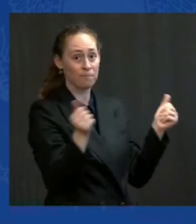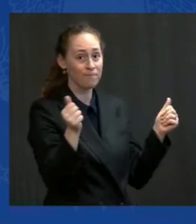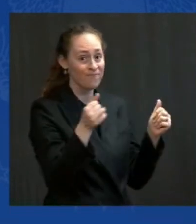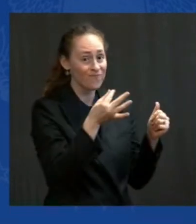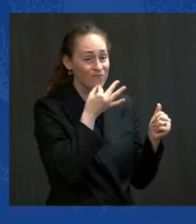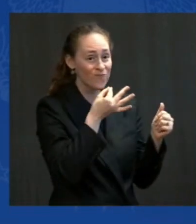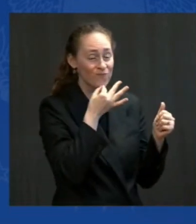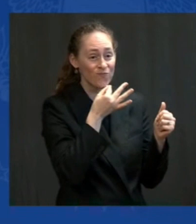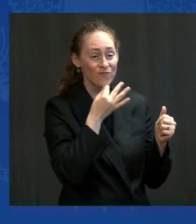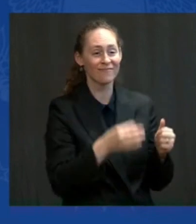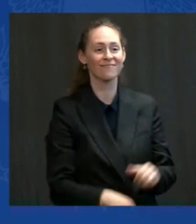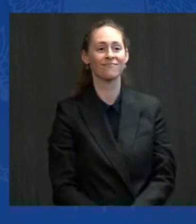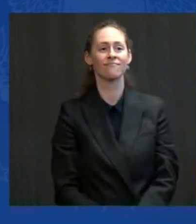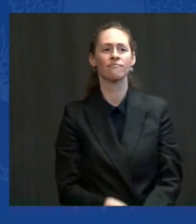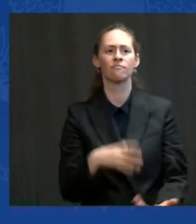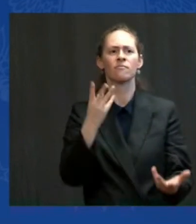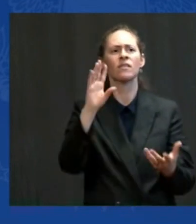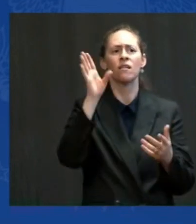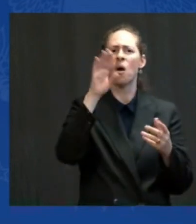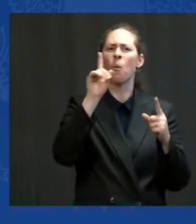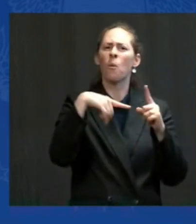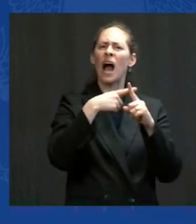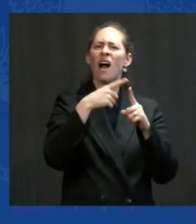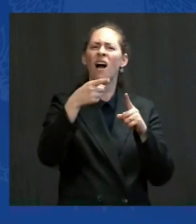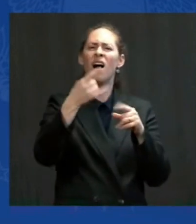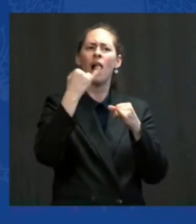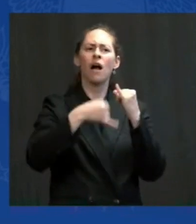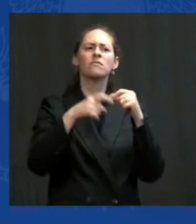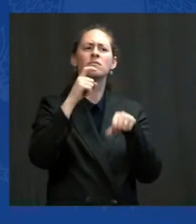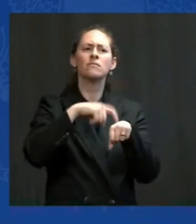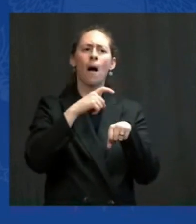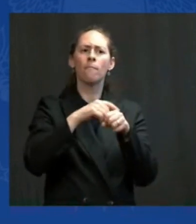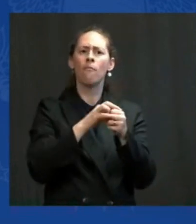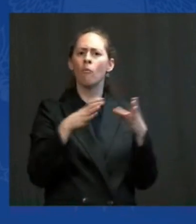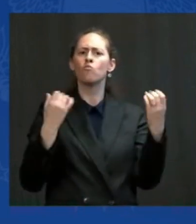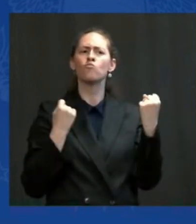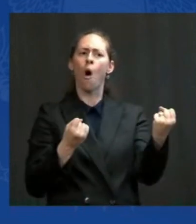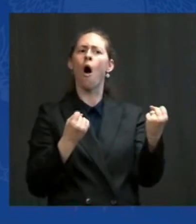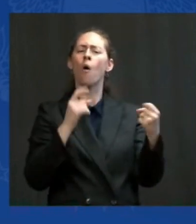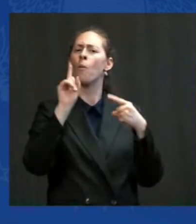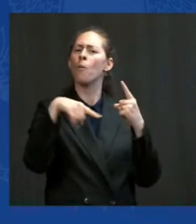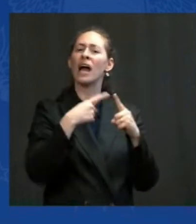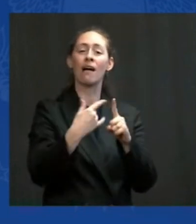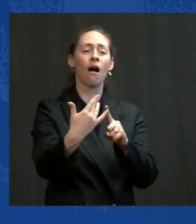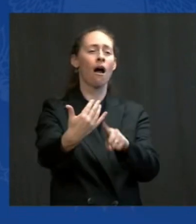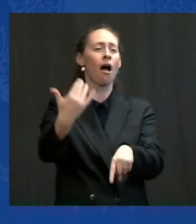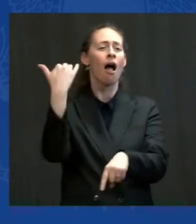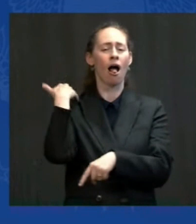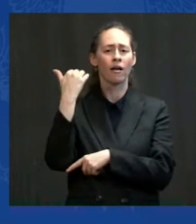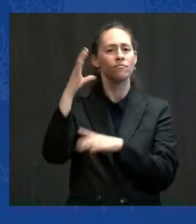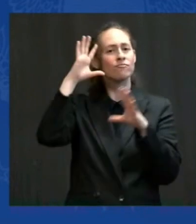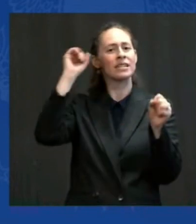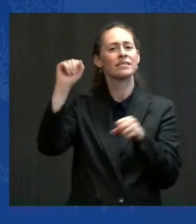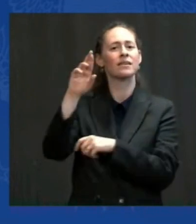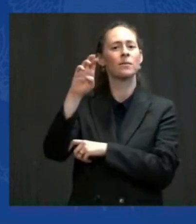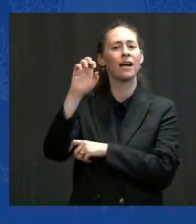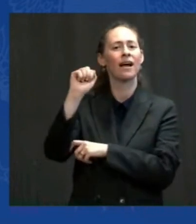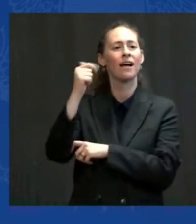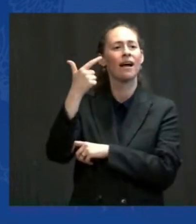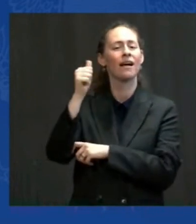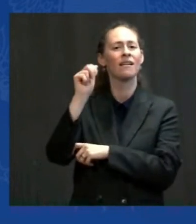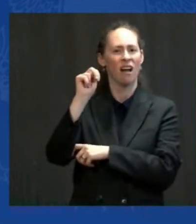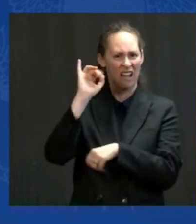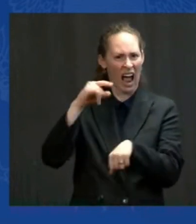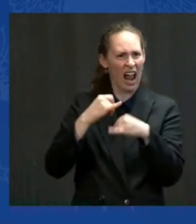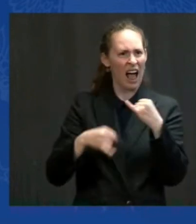the economy grew at this rate was in 1984, and Ronald Reagan was telling us it was an American morning. Well,